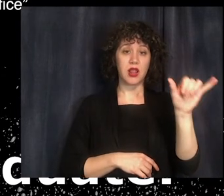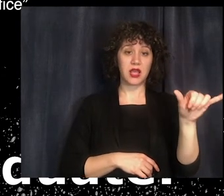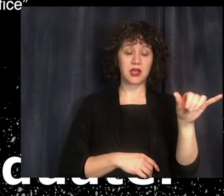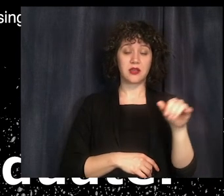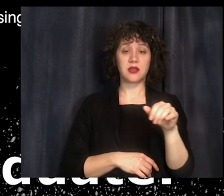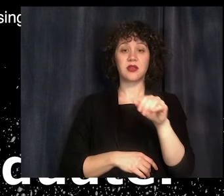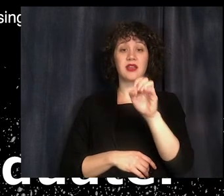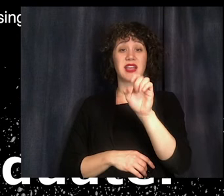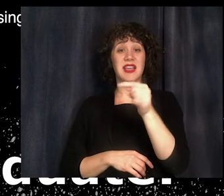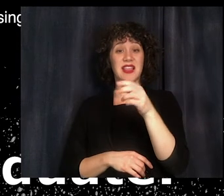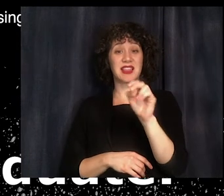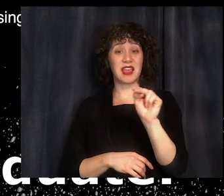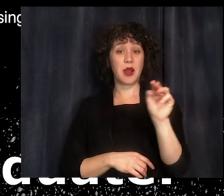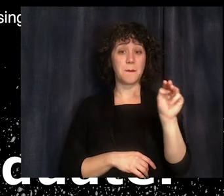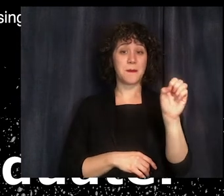Ethan Messick.